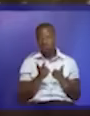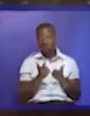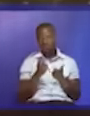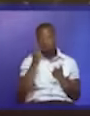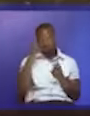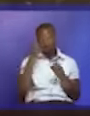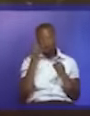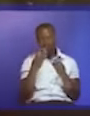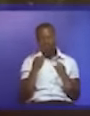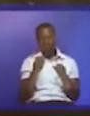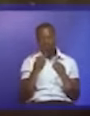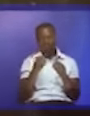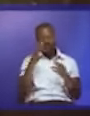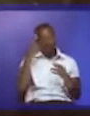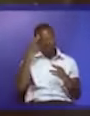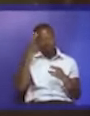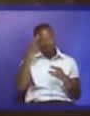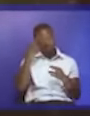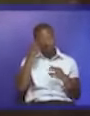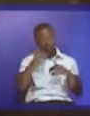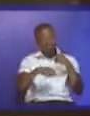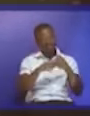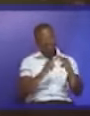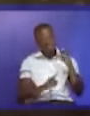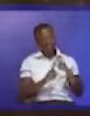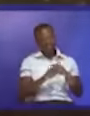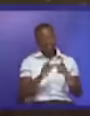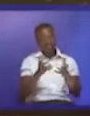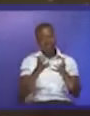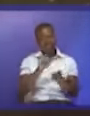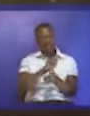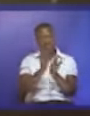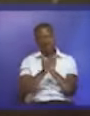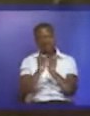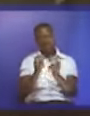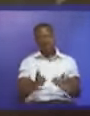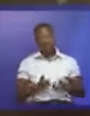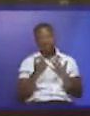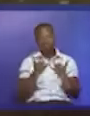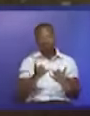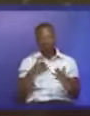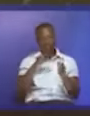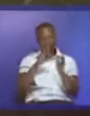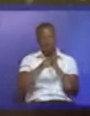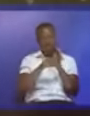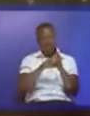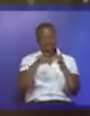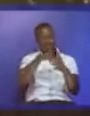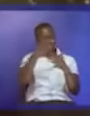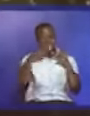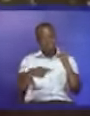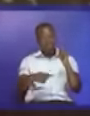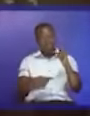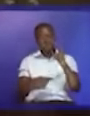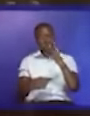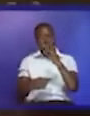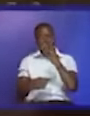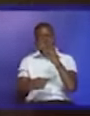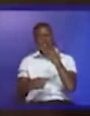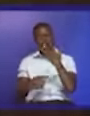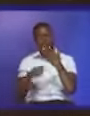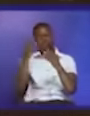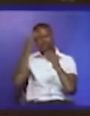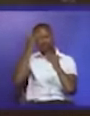need restoration. I'm going to count 1 to 5. And I believe the Holy Spirit is speaking to someone